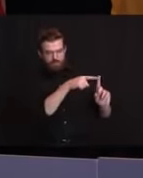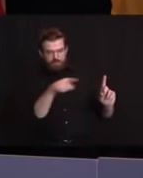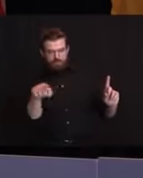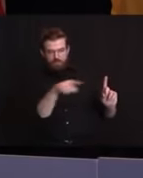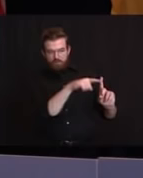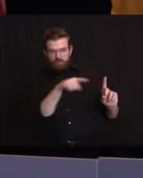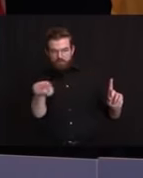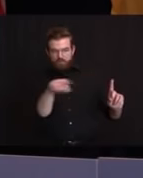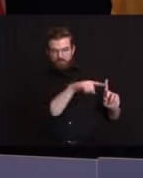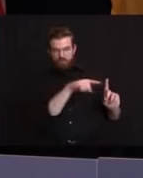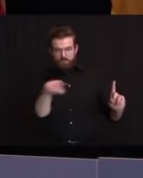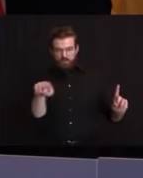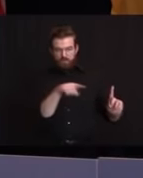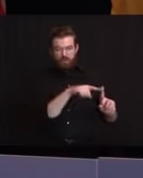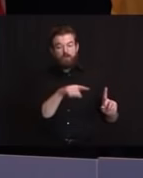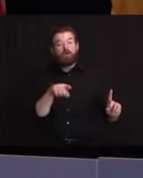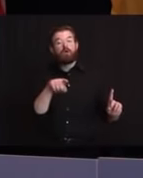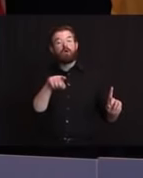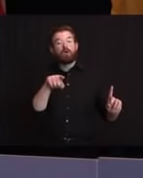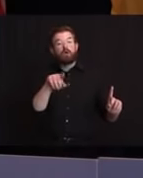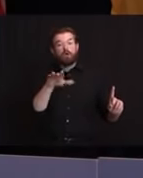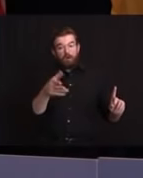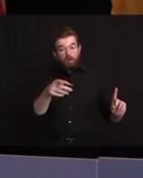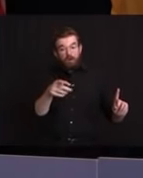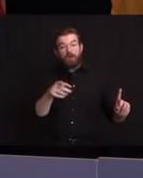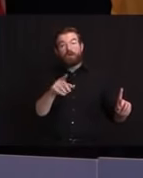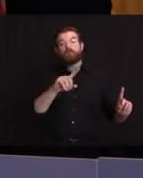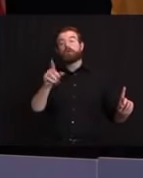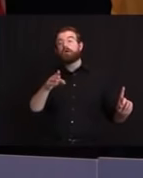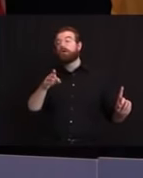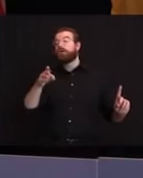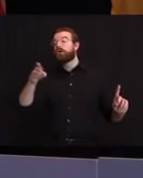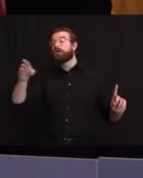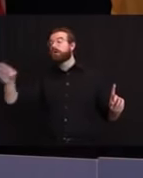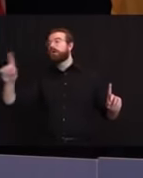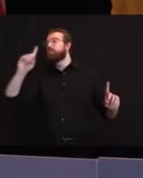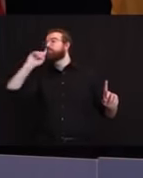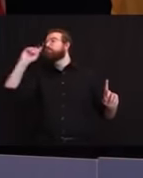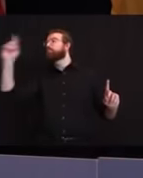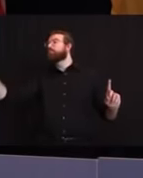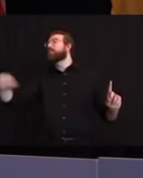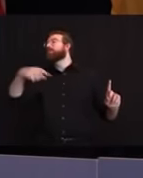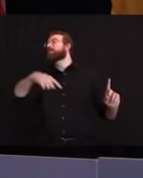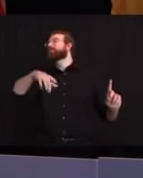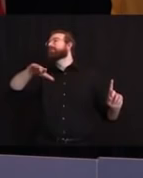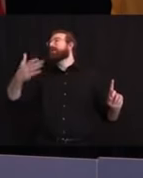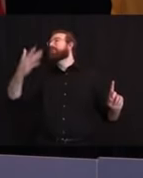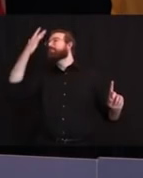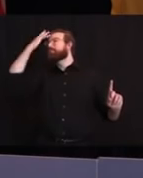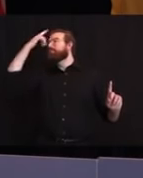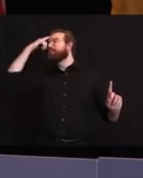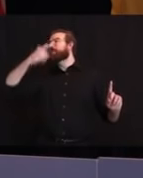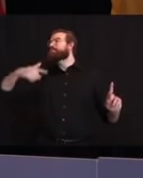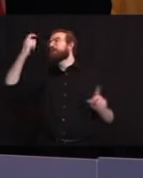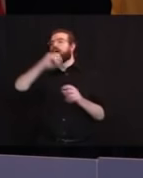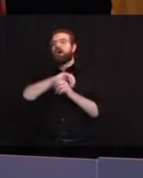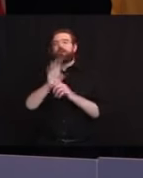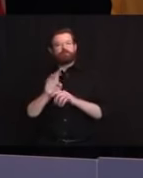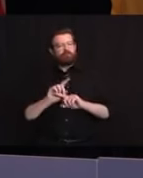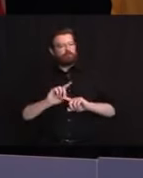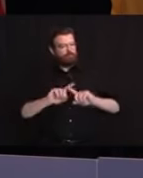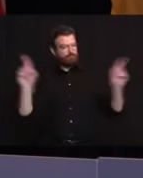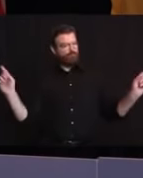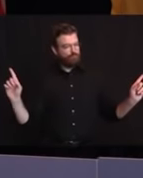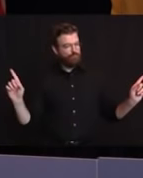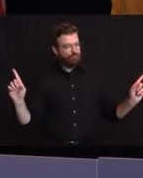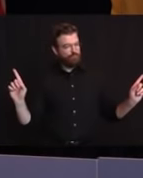that we'll get there. Every day we're reporting, almost every day we're certainly reporting fewer and fewer numbers. You see that in the hospital deaths. We see that in